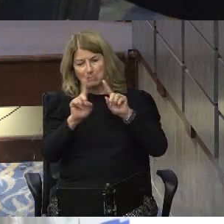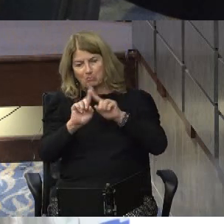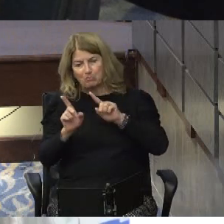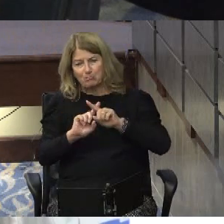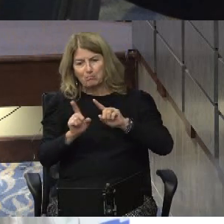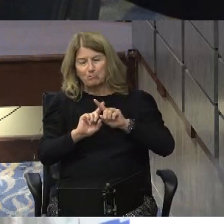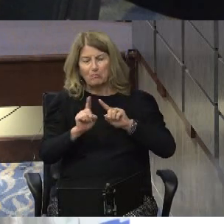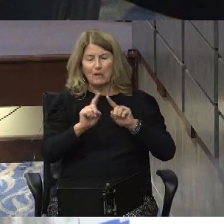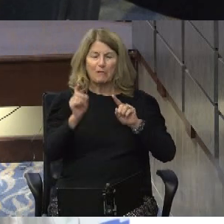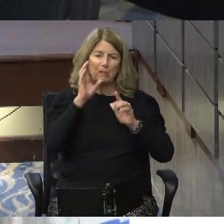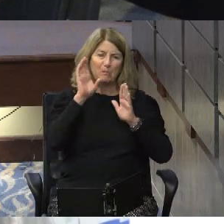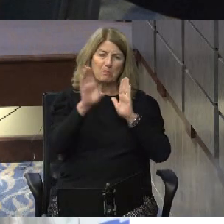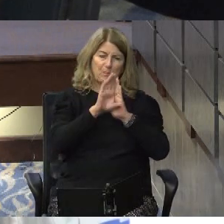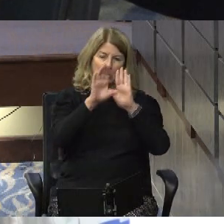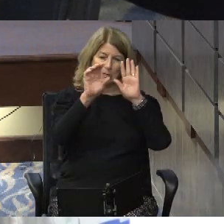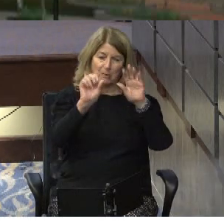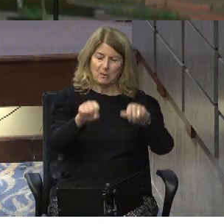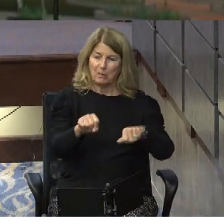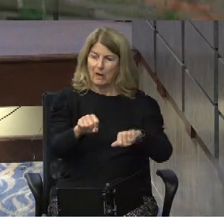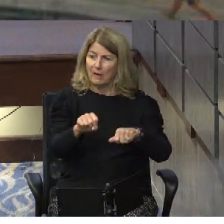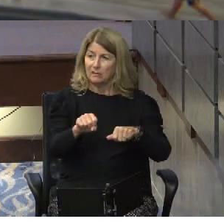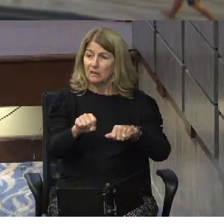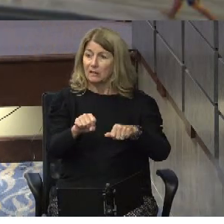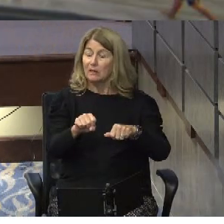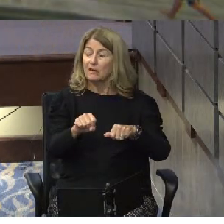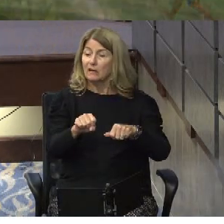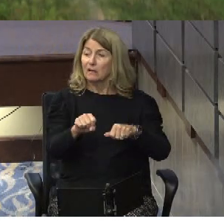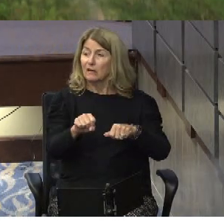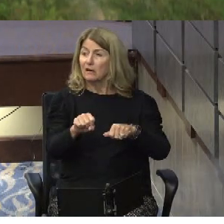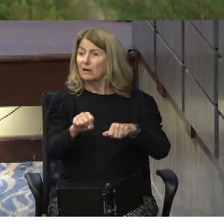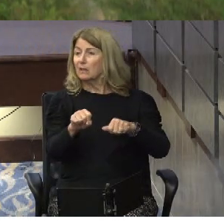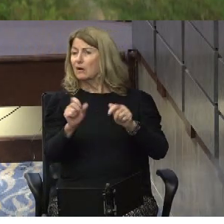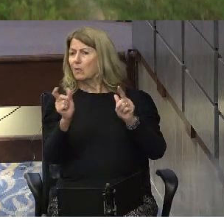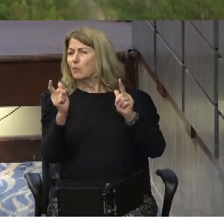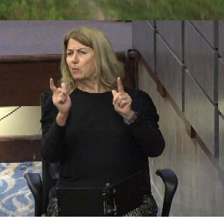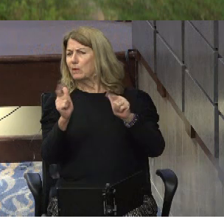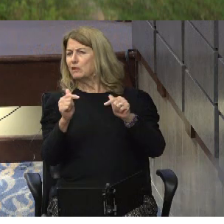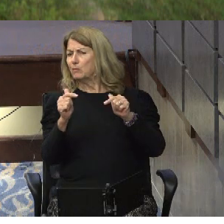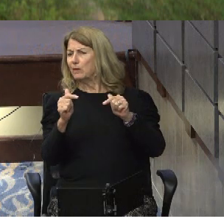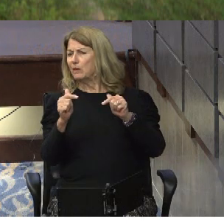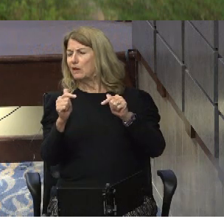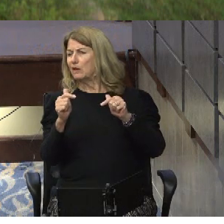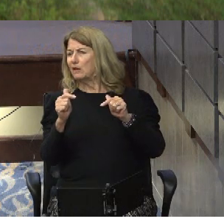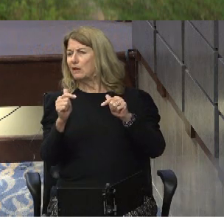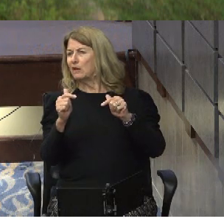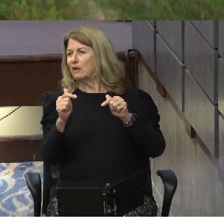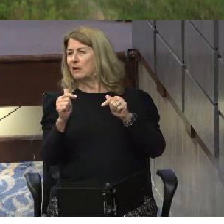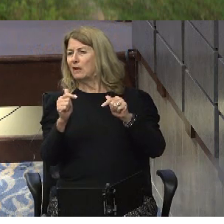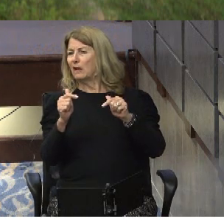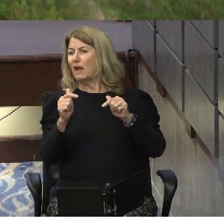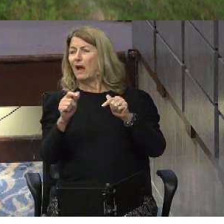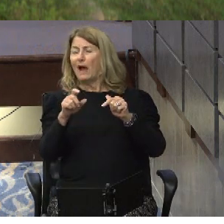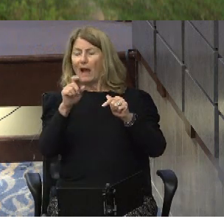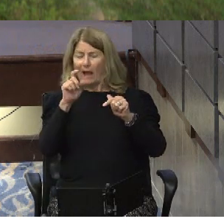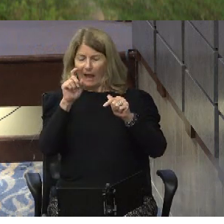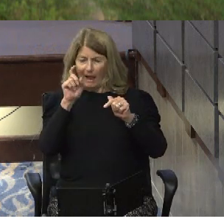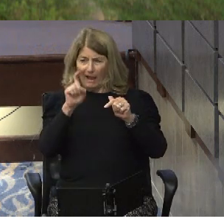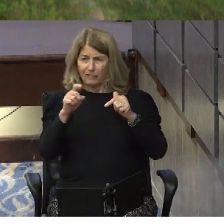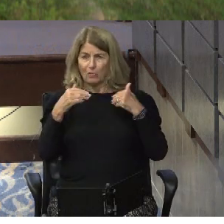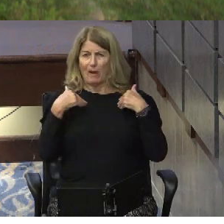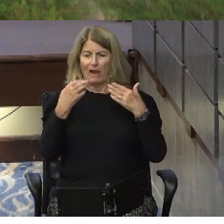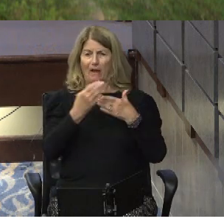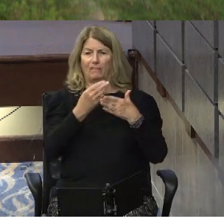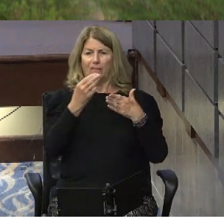sorry. Jim, while you're talking about that, if I can just jump in, when do we have to have the mesh purchased or selected by? Because I know this is